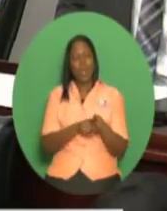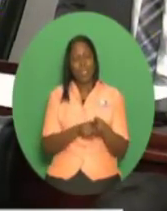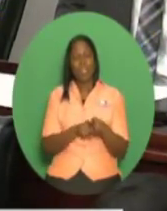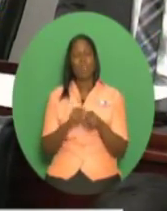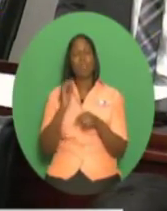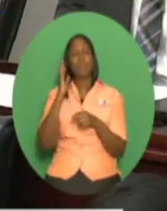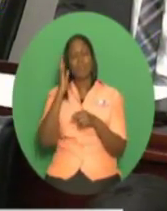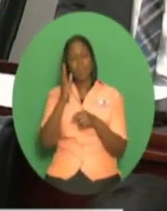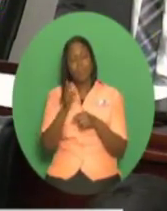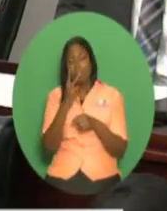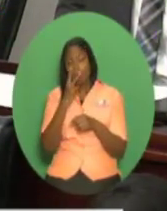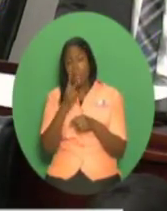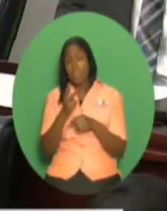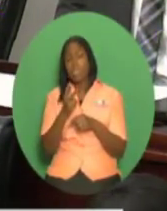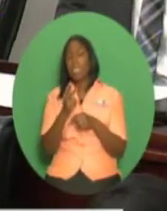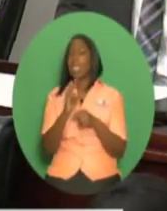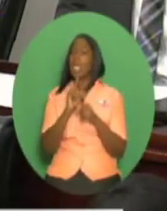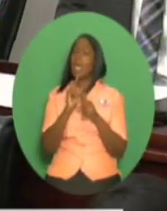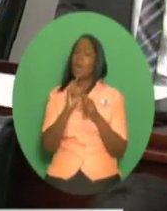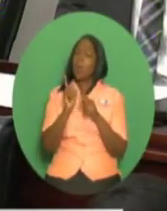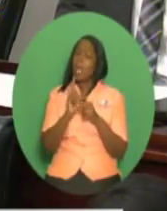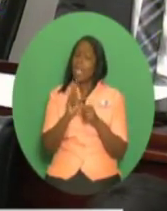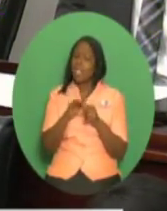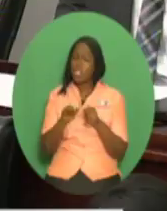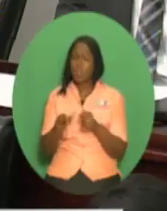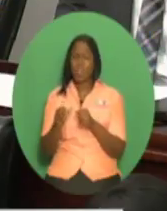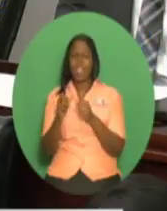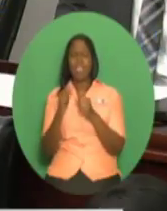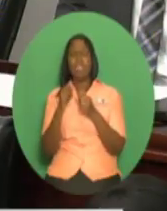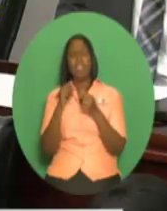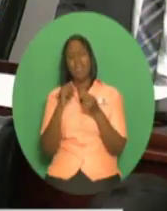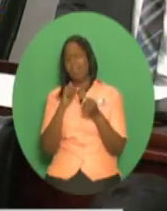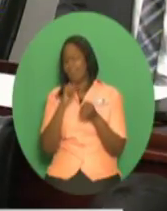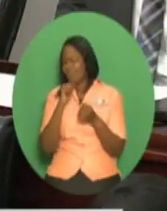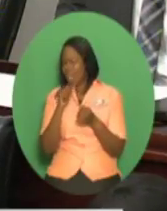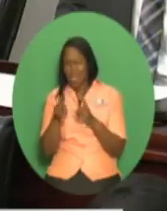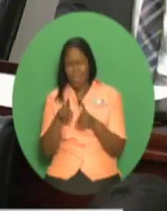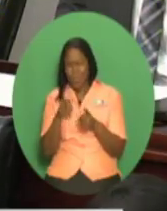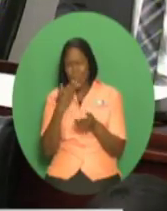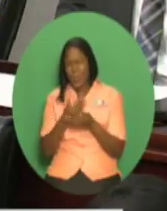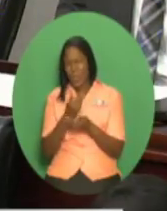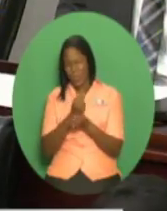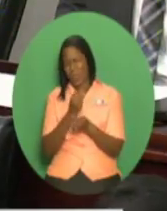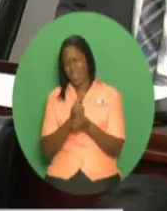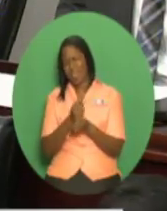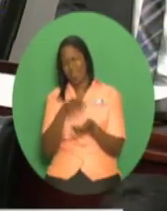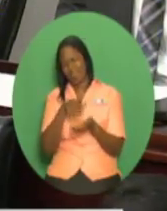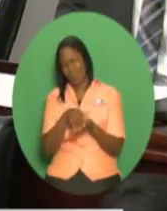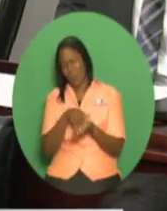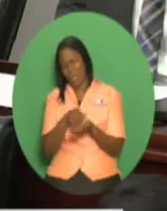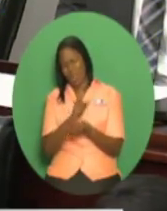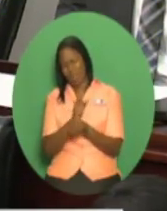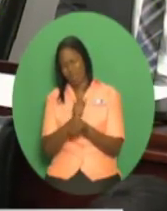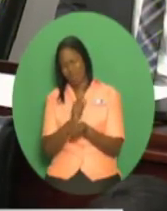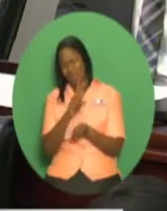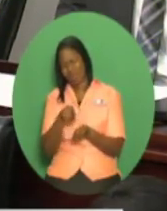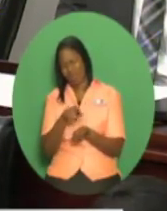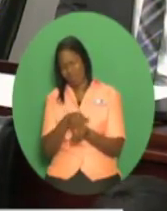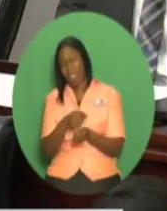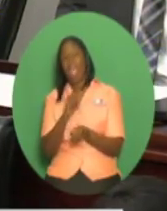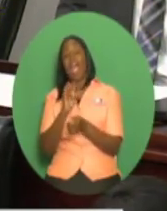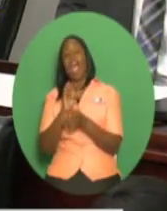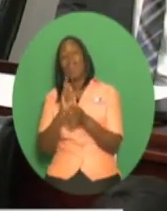of strength and weaknesses so that the teaching could be delivered in such a